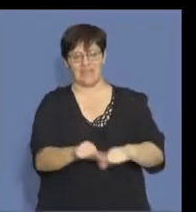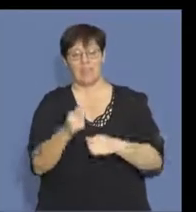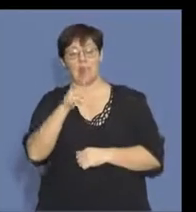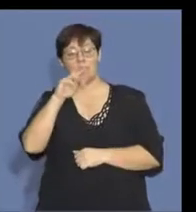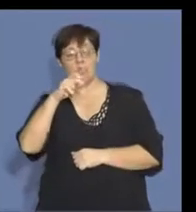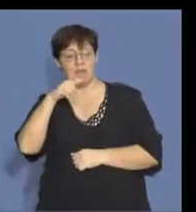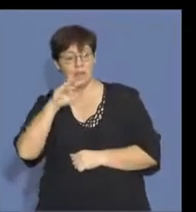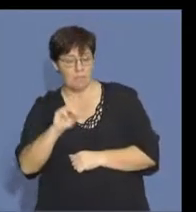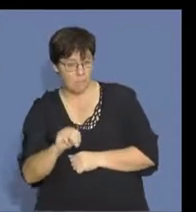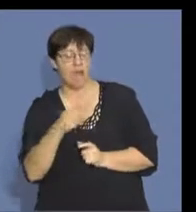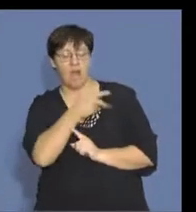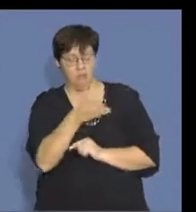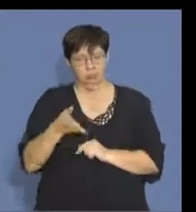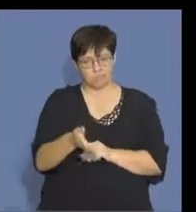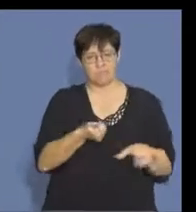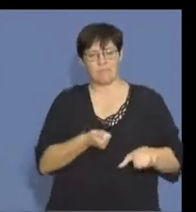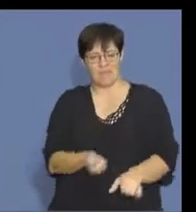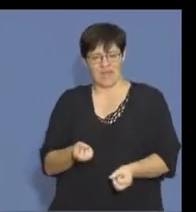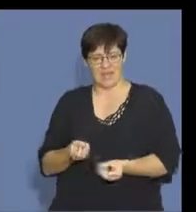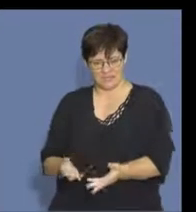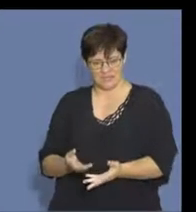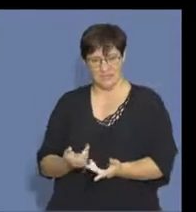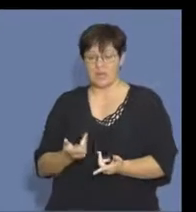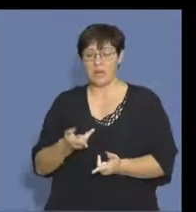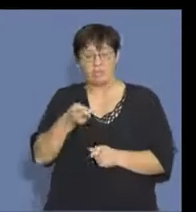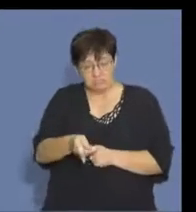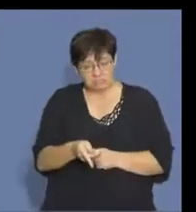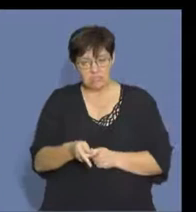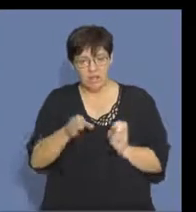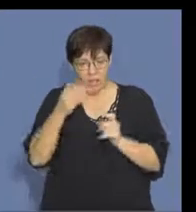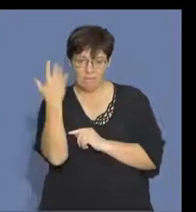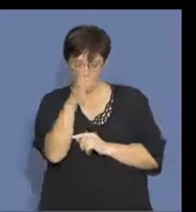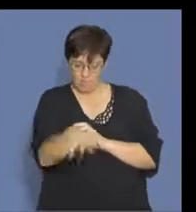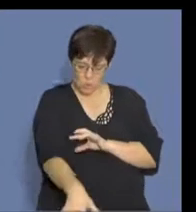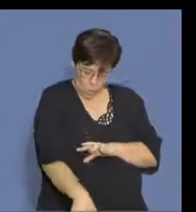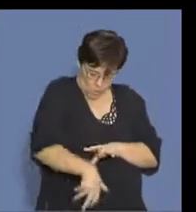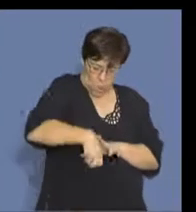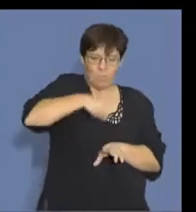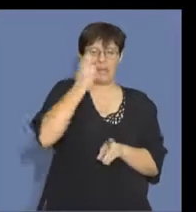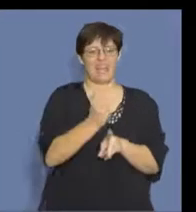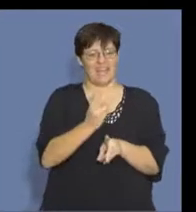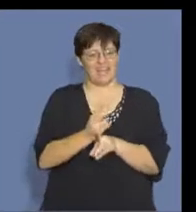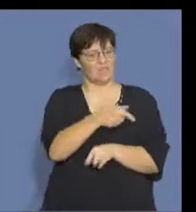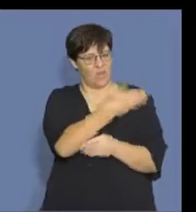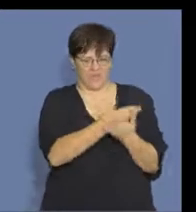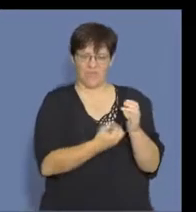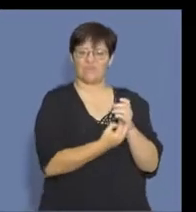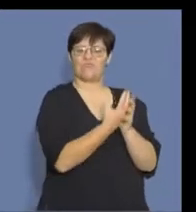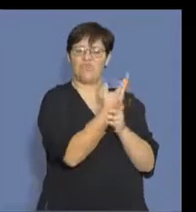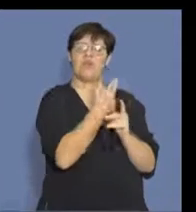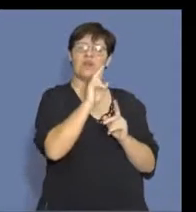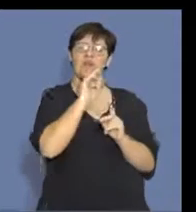back into the soil. And that again is available to plants that use that for the process of growth and protein